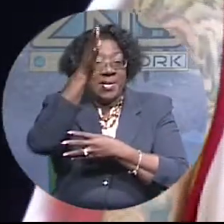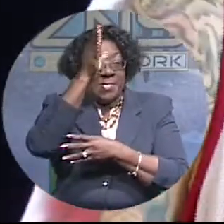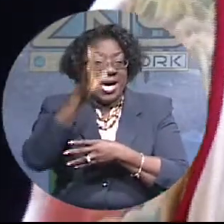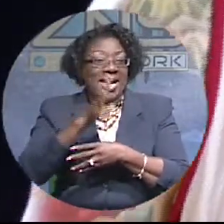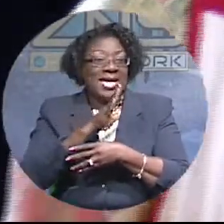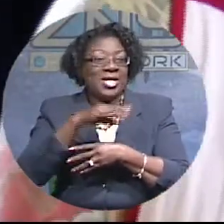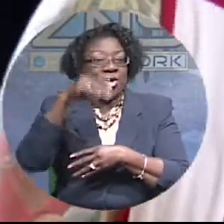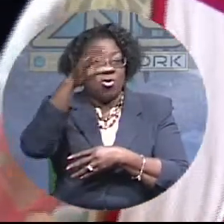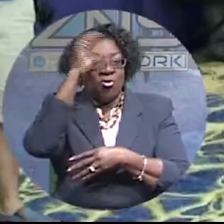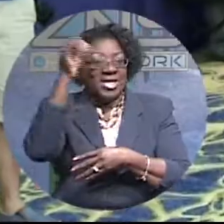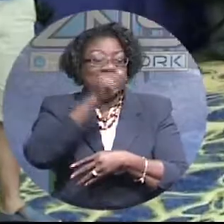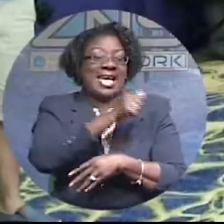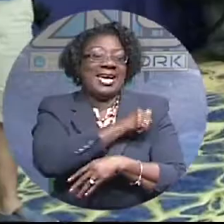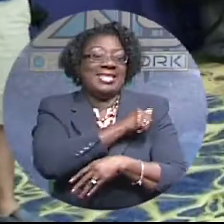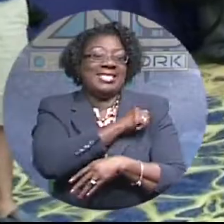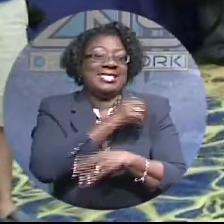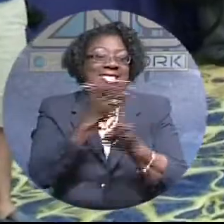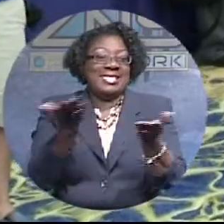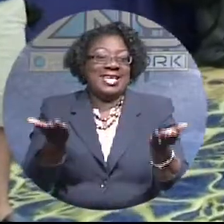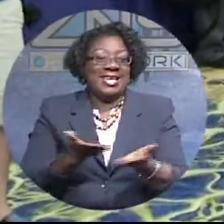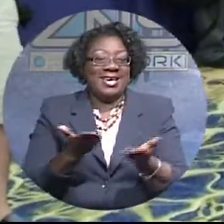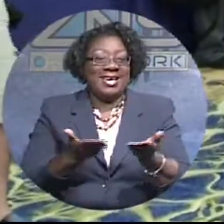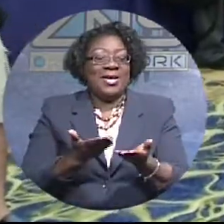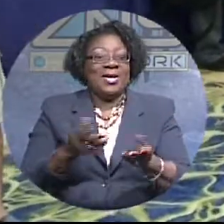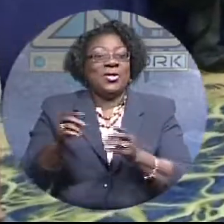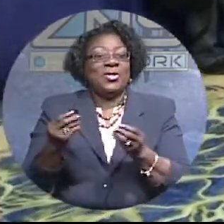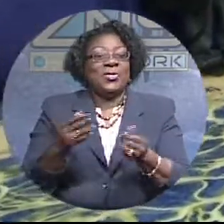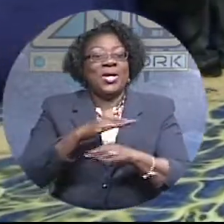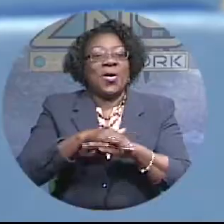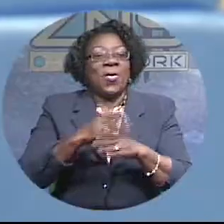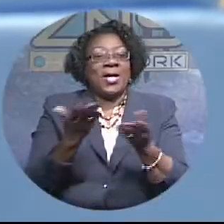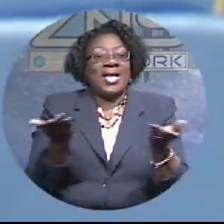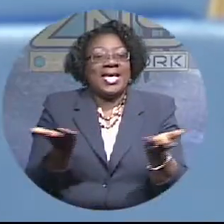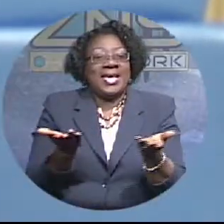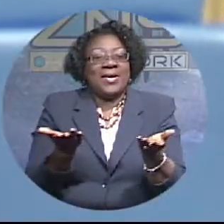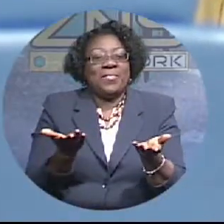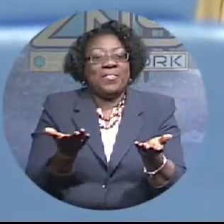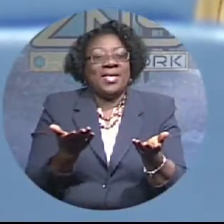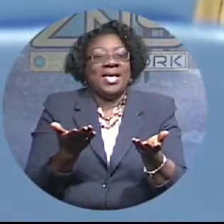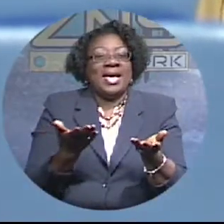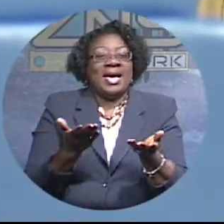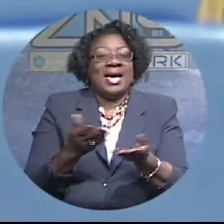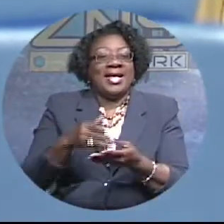Chris Anderson, here doing all on the shores of the Bahamas. And